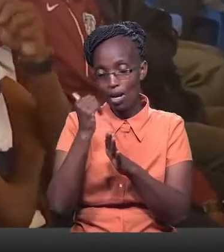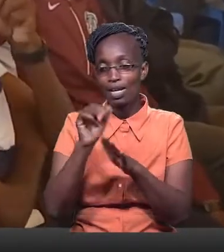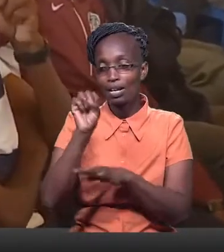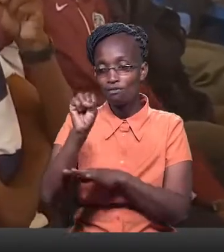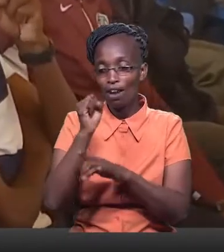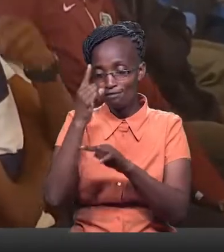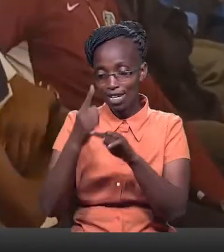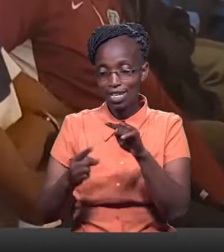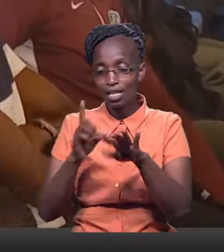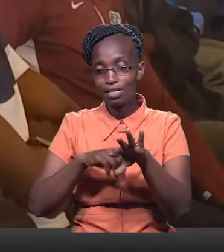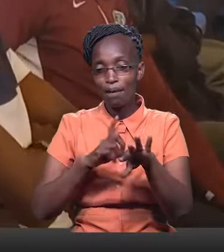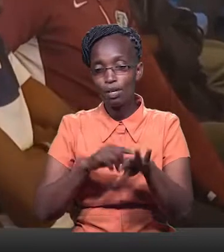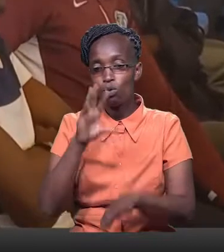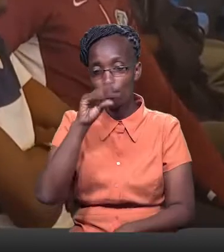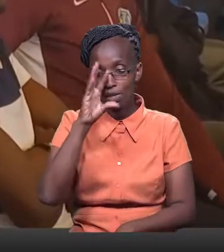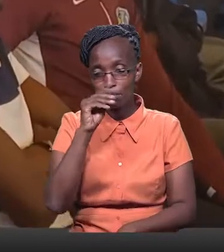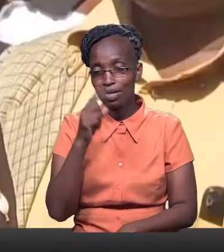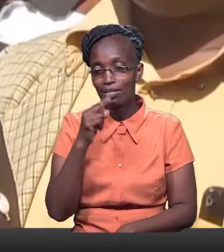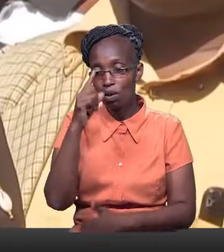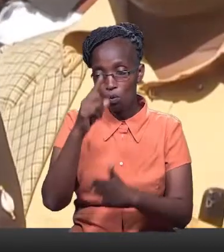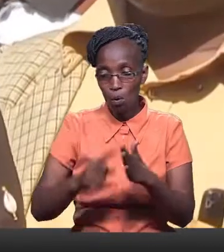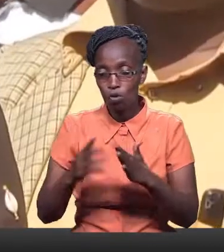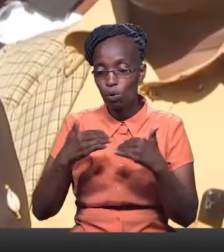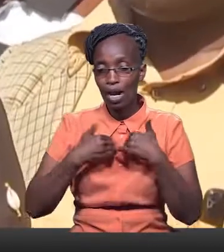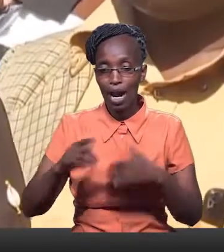and saying there was a lady who helped